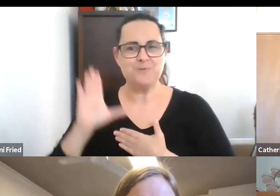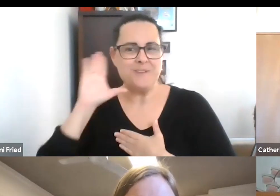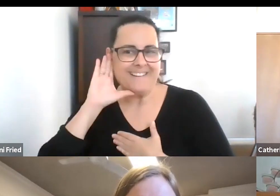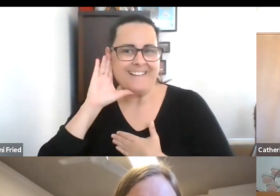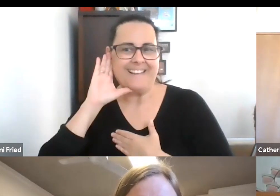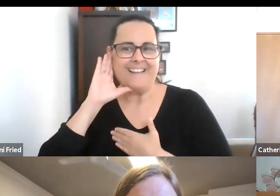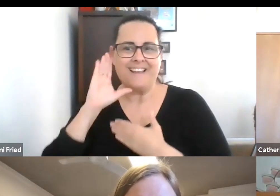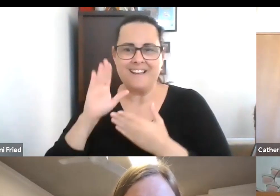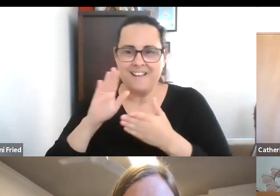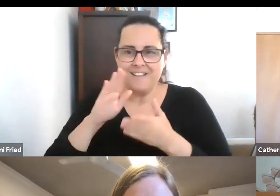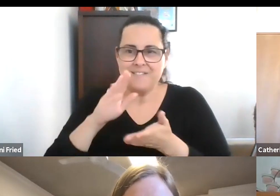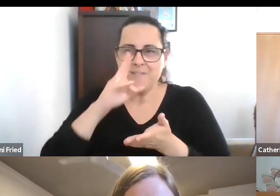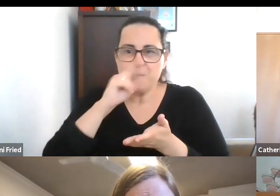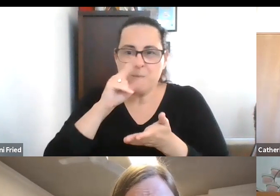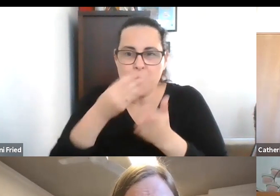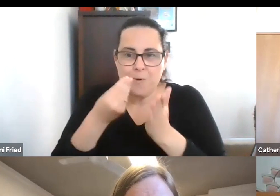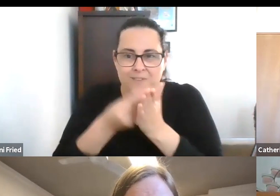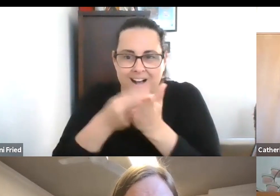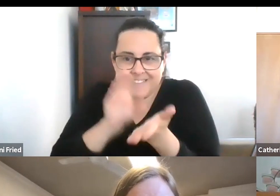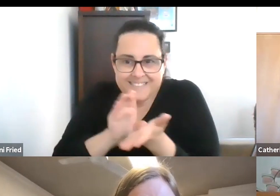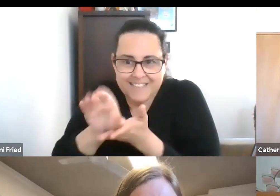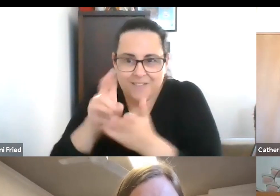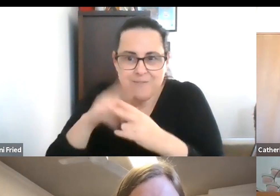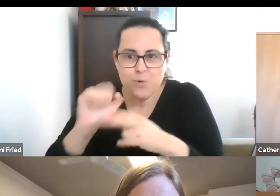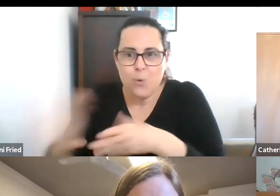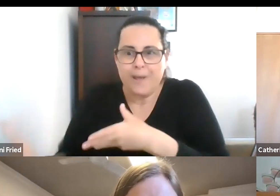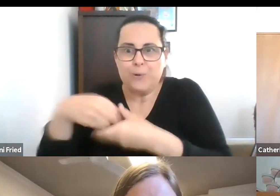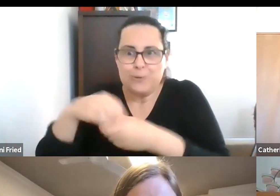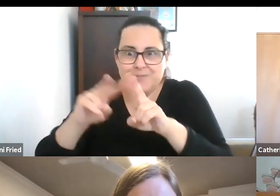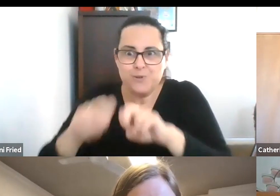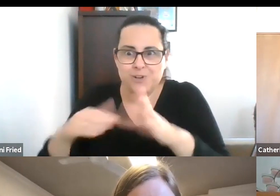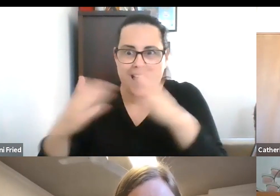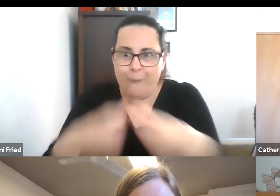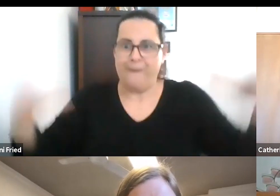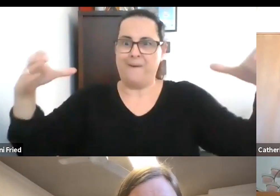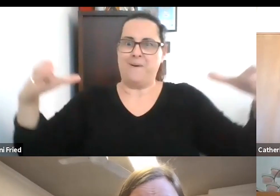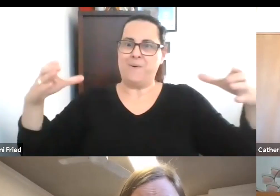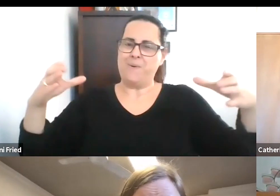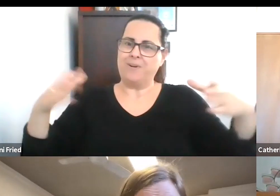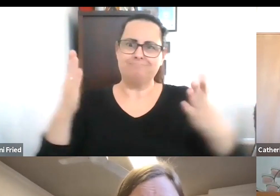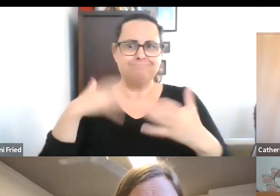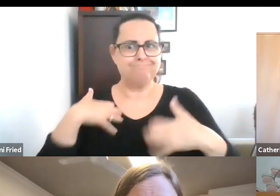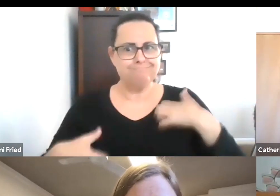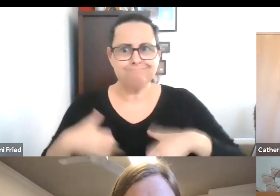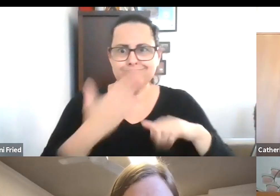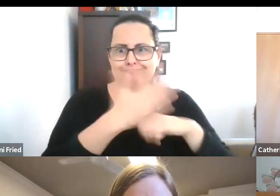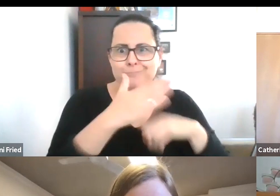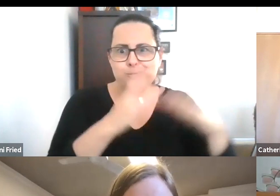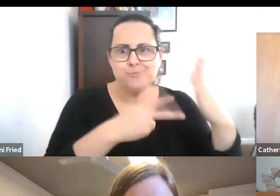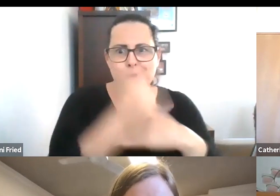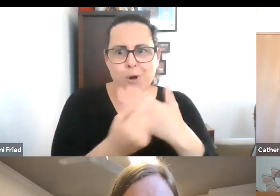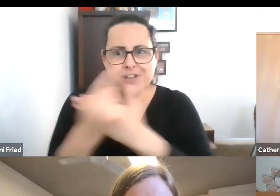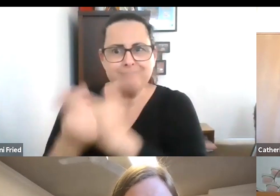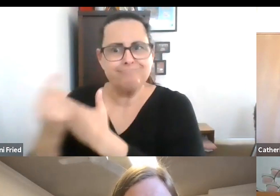small seed funding for your inclusive research could have helped to so much exciting new work, and very